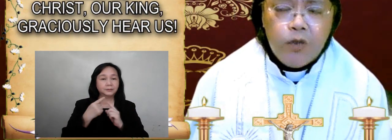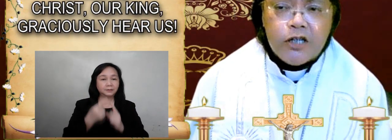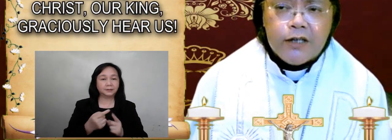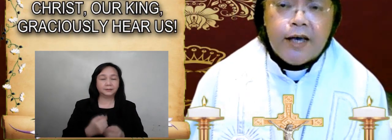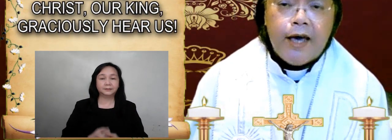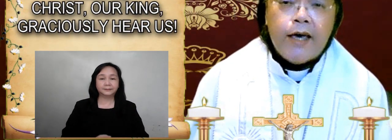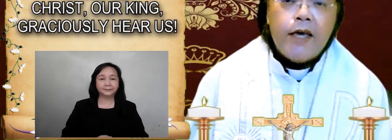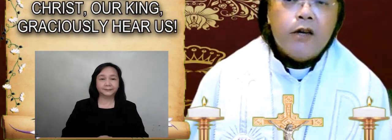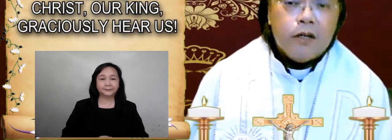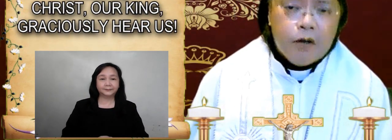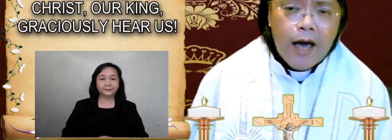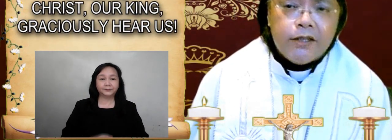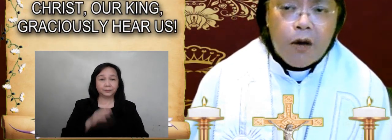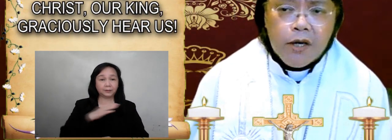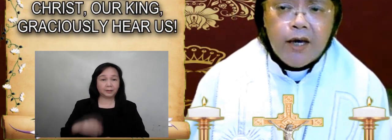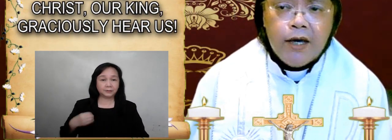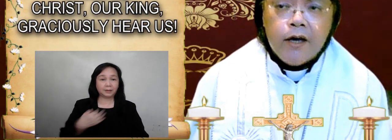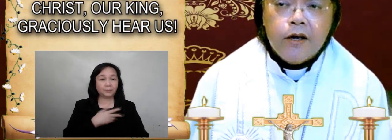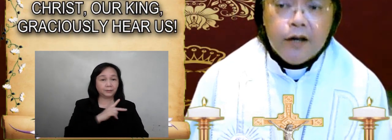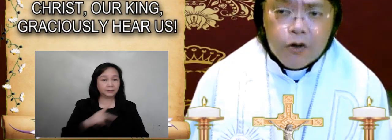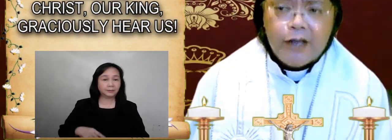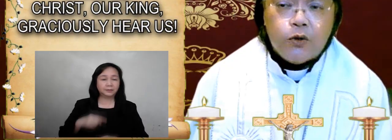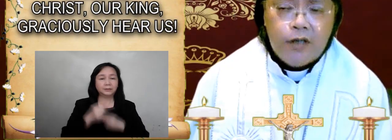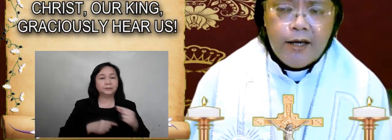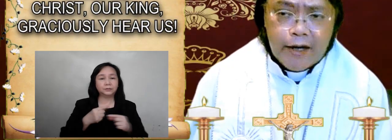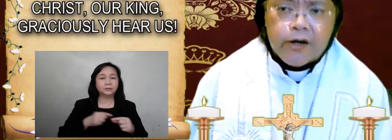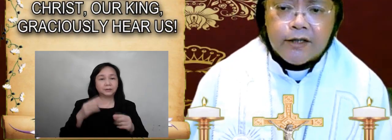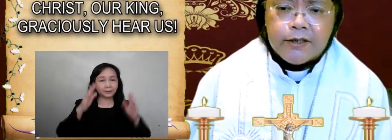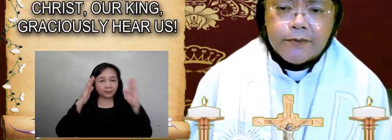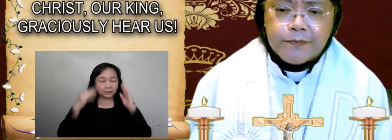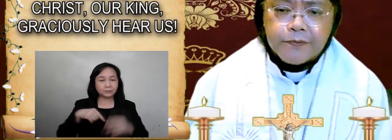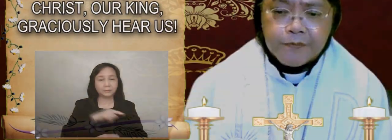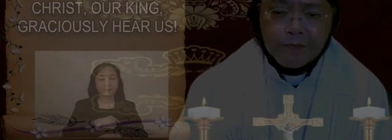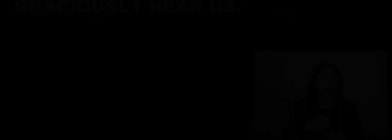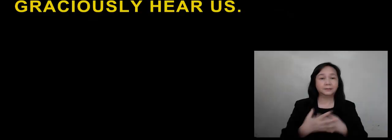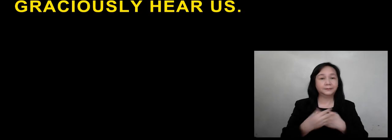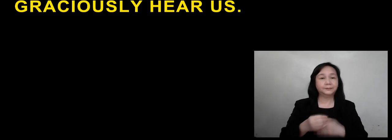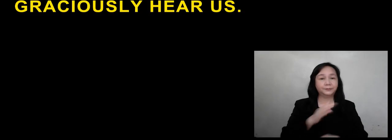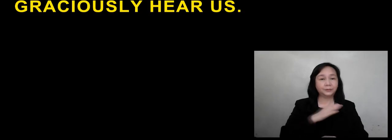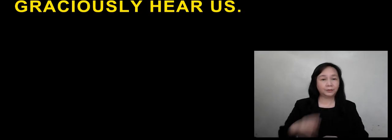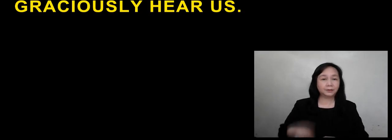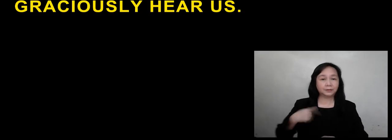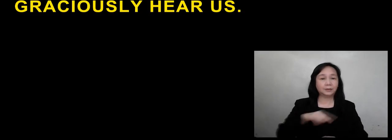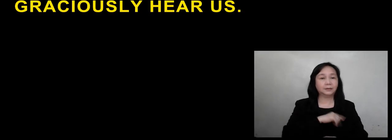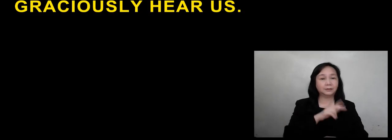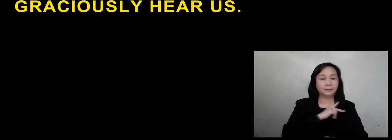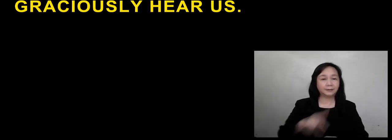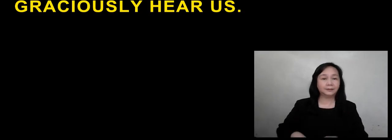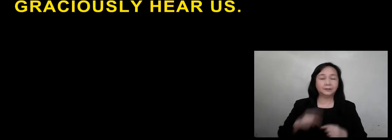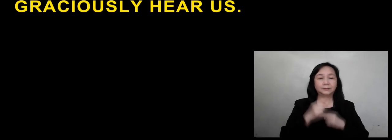petition we shall say, Christ our King, graciously hear us. Christ our King,